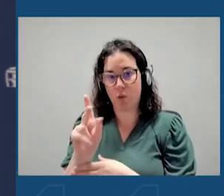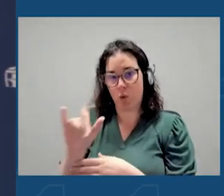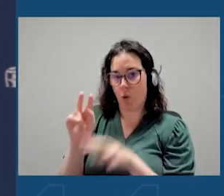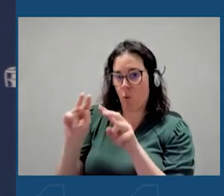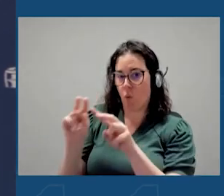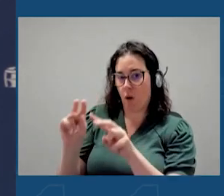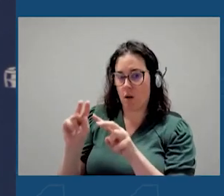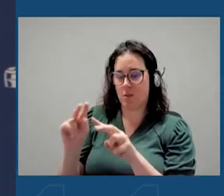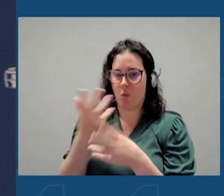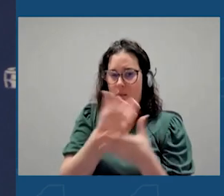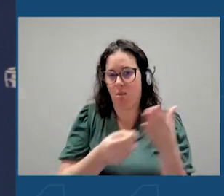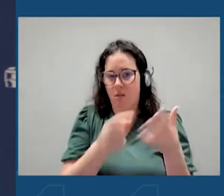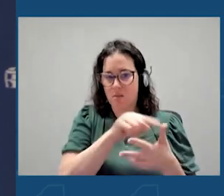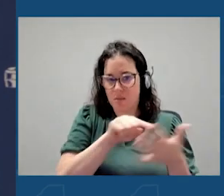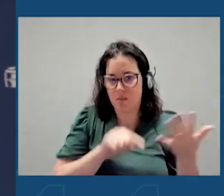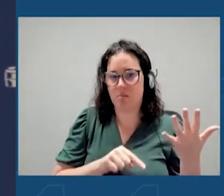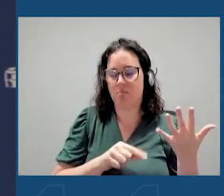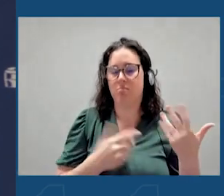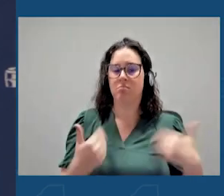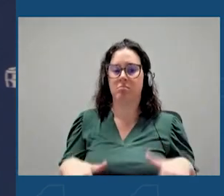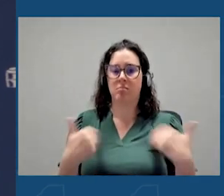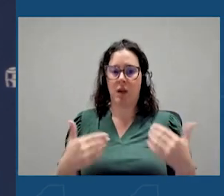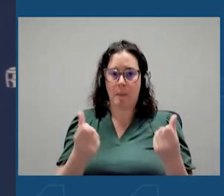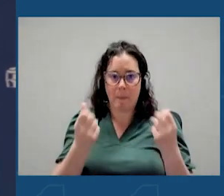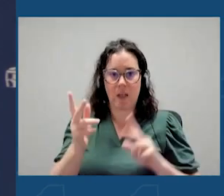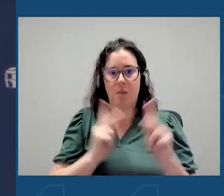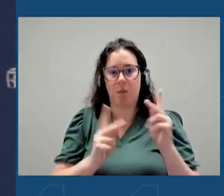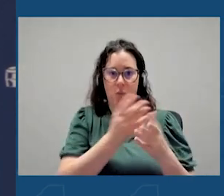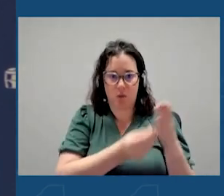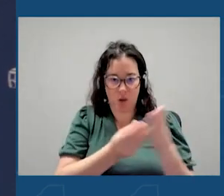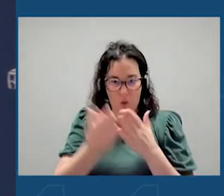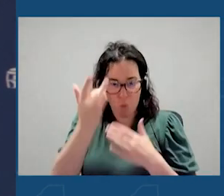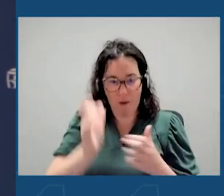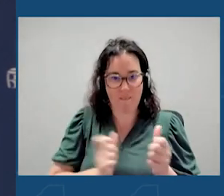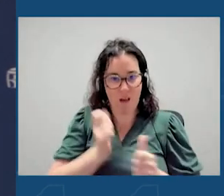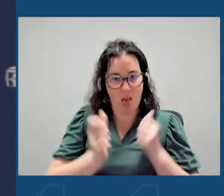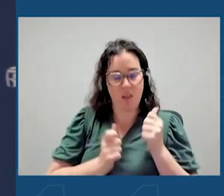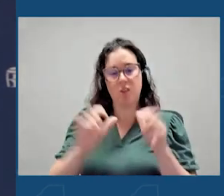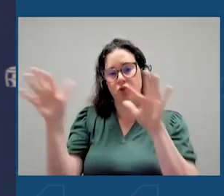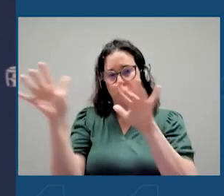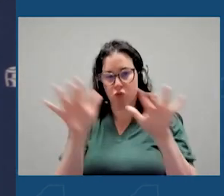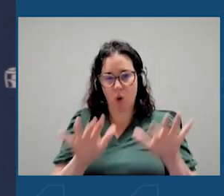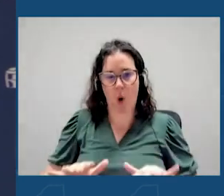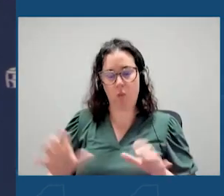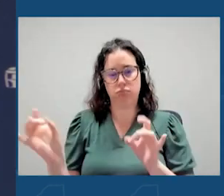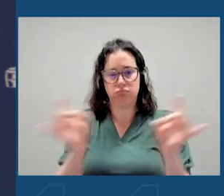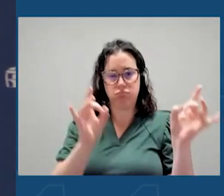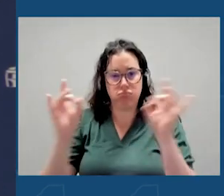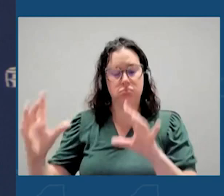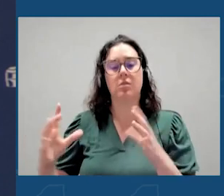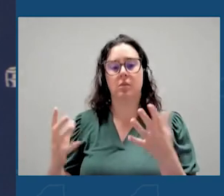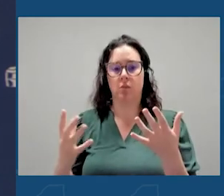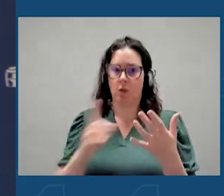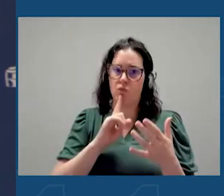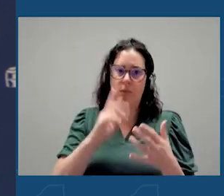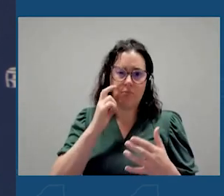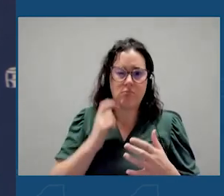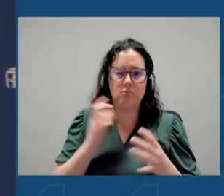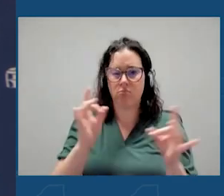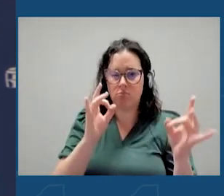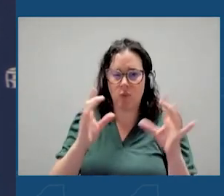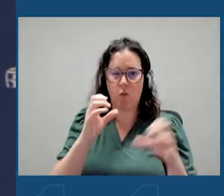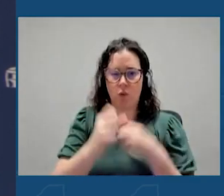lost them. We lost a lot of people to violence. We lost a lot of people to a snowstorm. We've had a really tough year. And you know, my